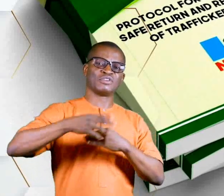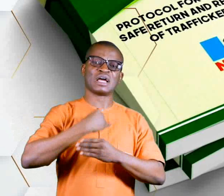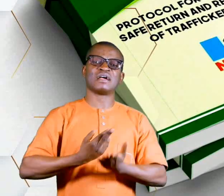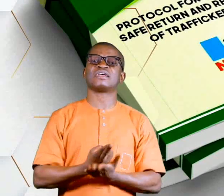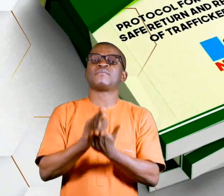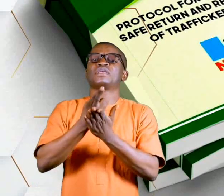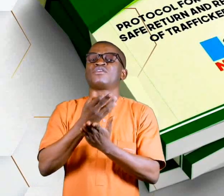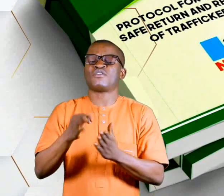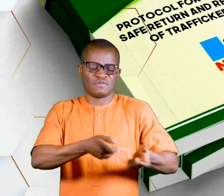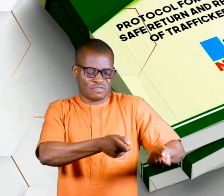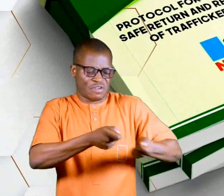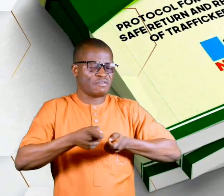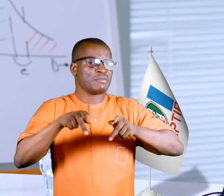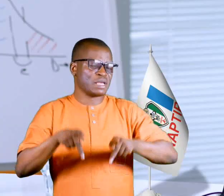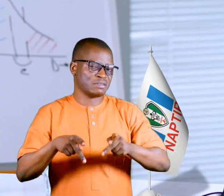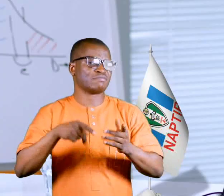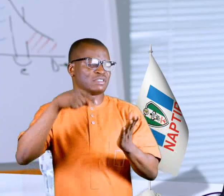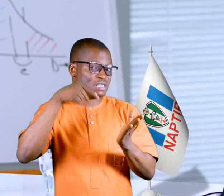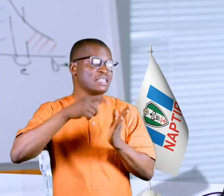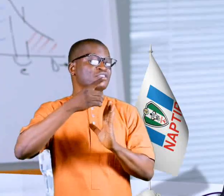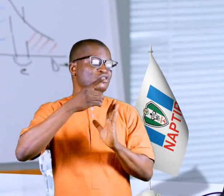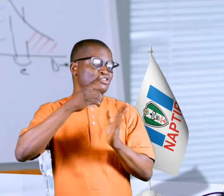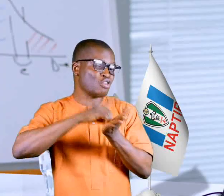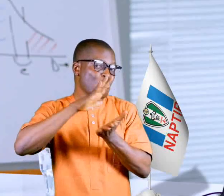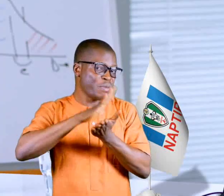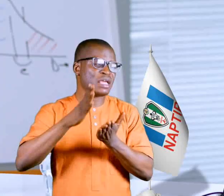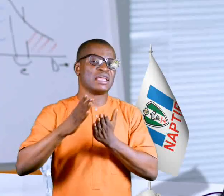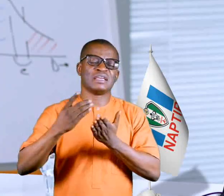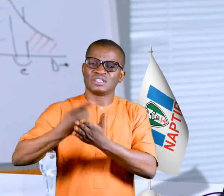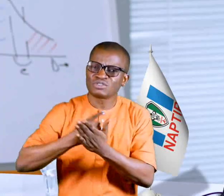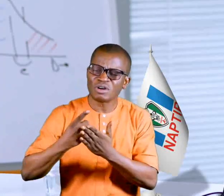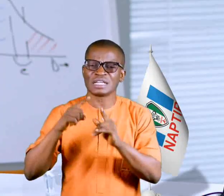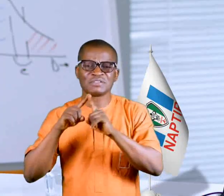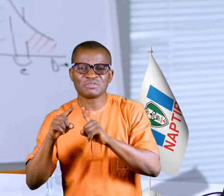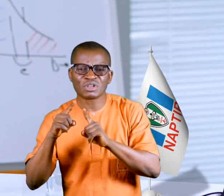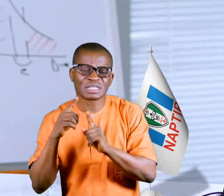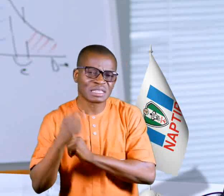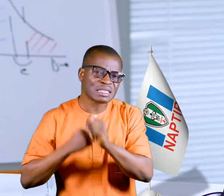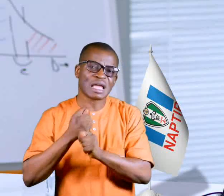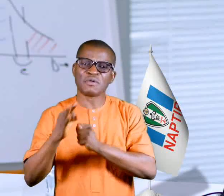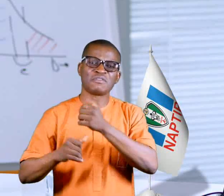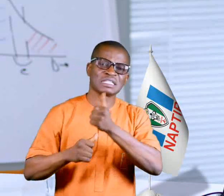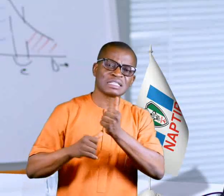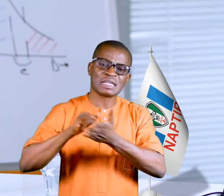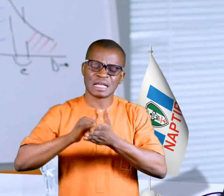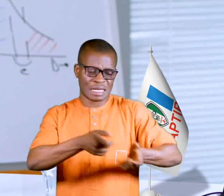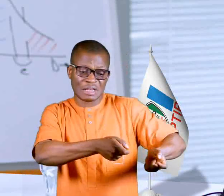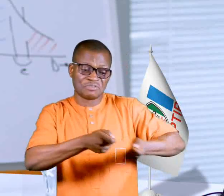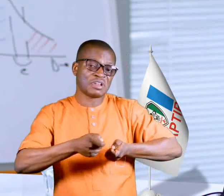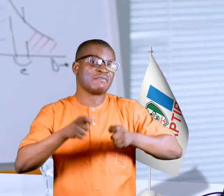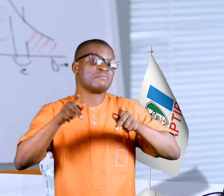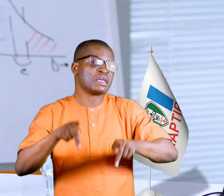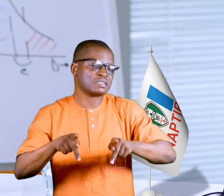and Rehabilitation of Trafficked Persons. This one talks about the kind of assistance that a trafficked